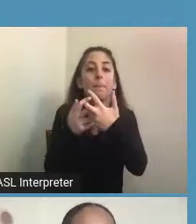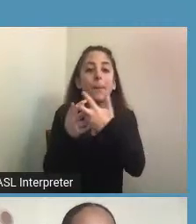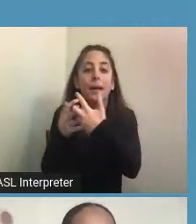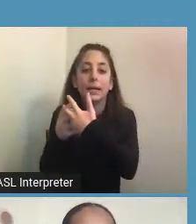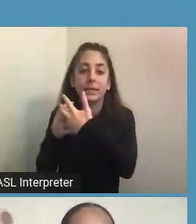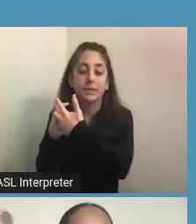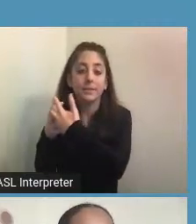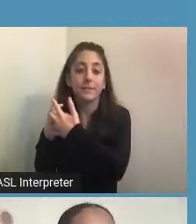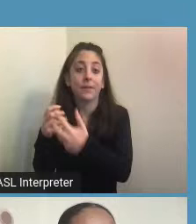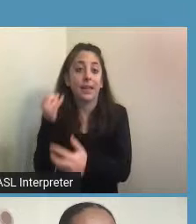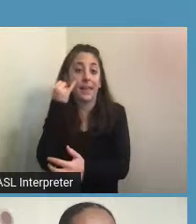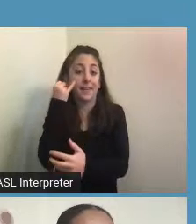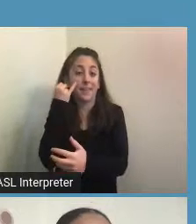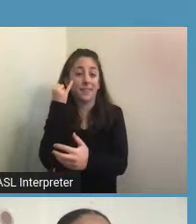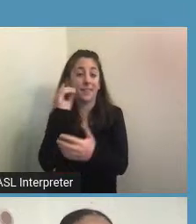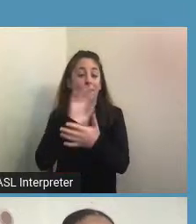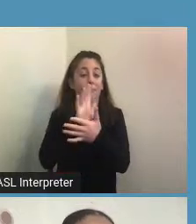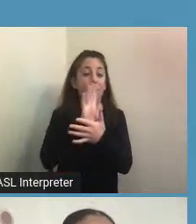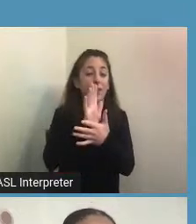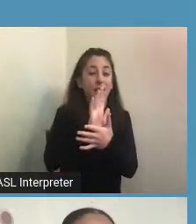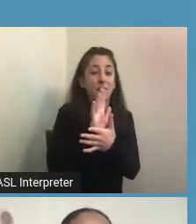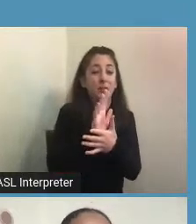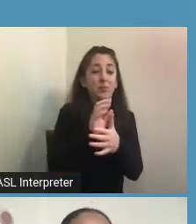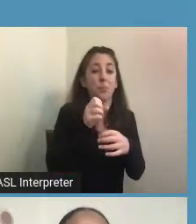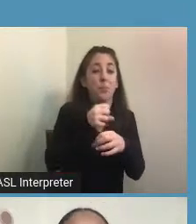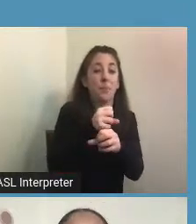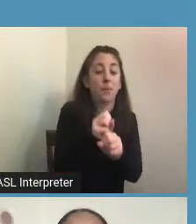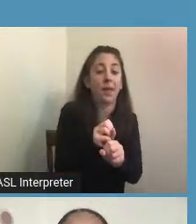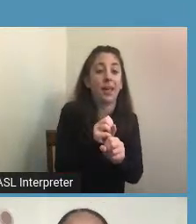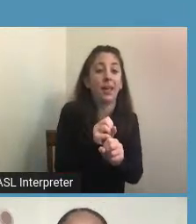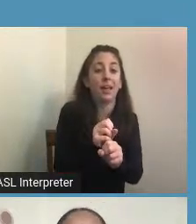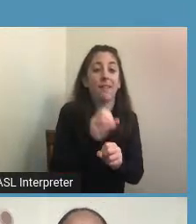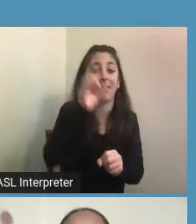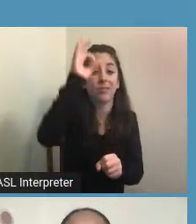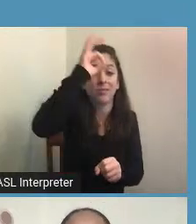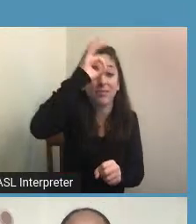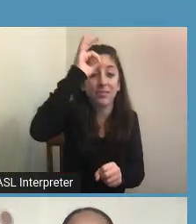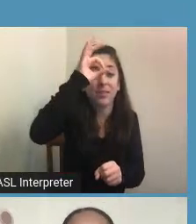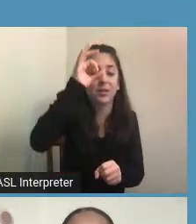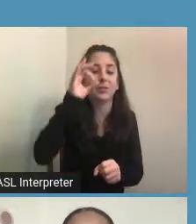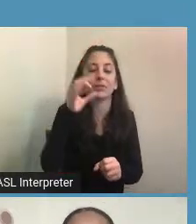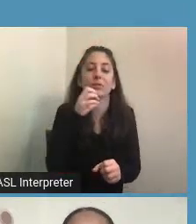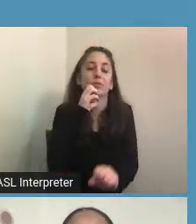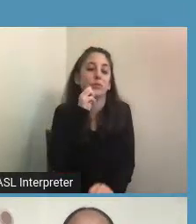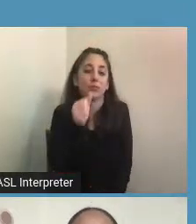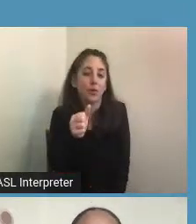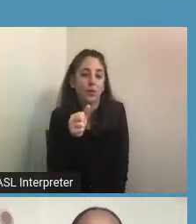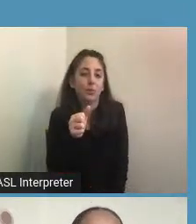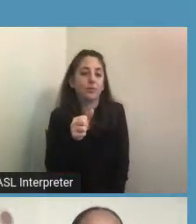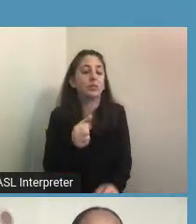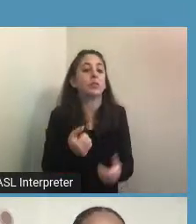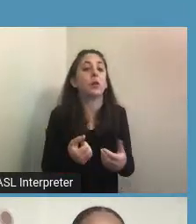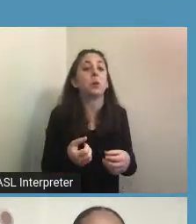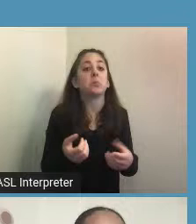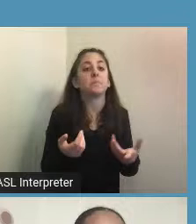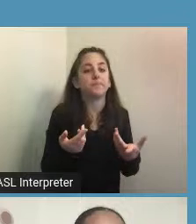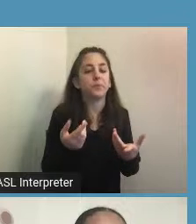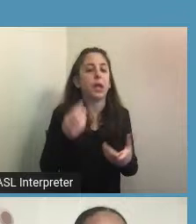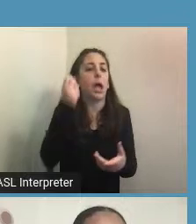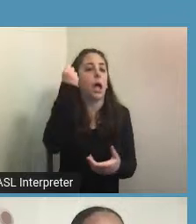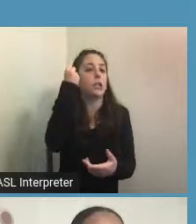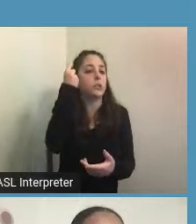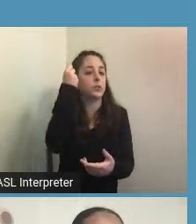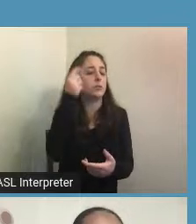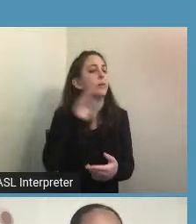then, don't lean into that, right? Lean into the things that you can do, which might be, again, just